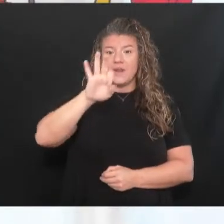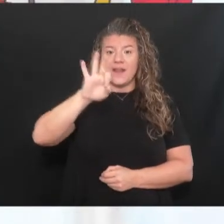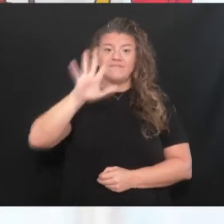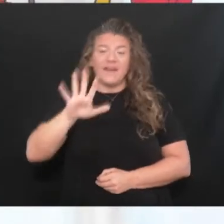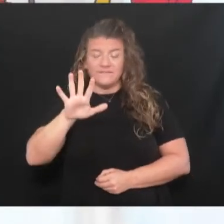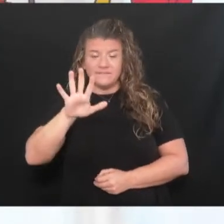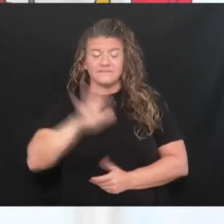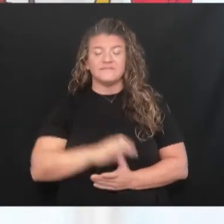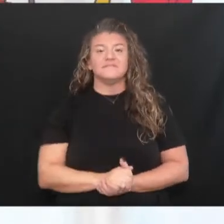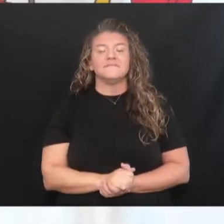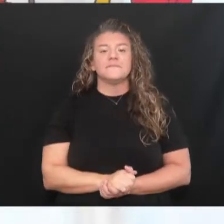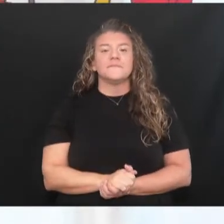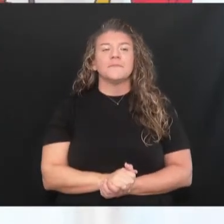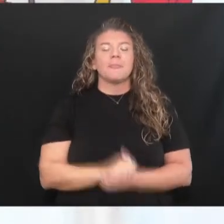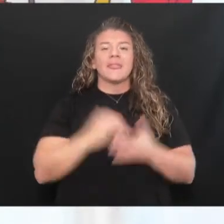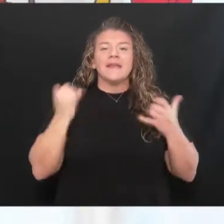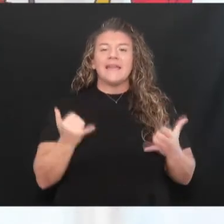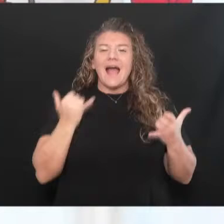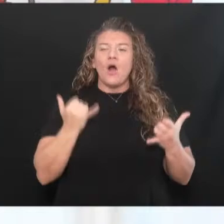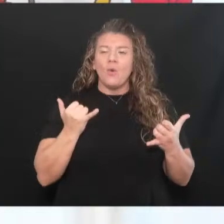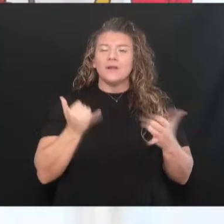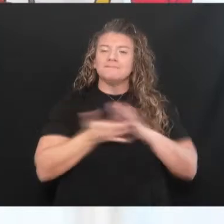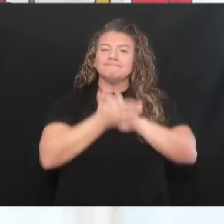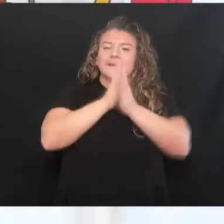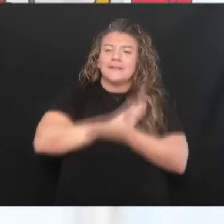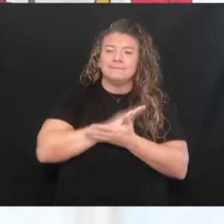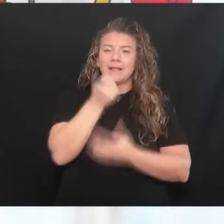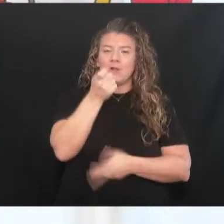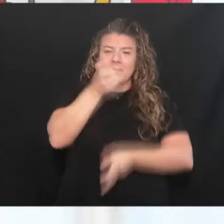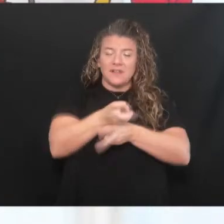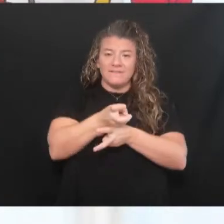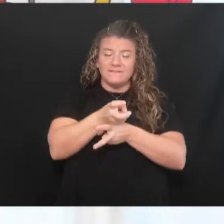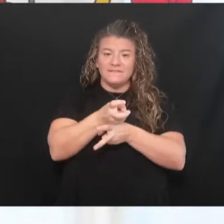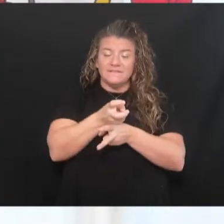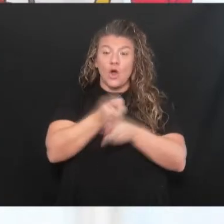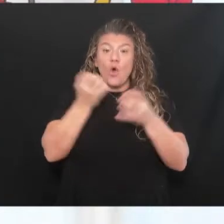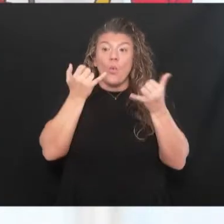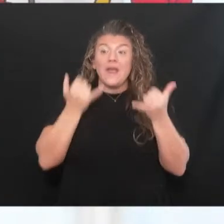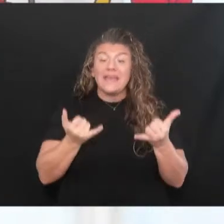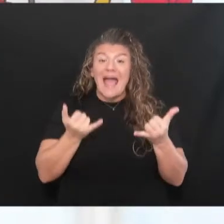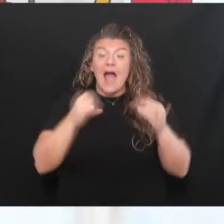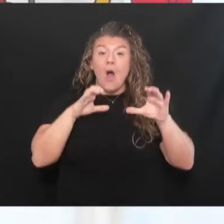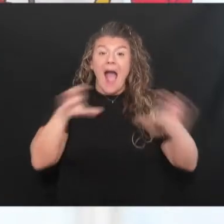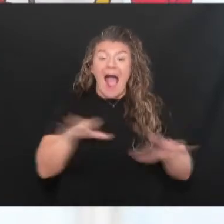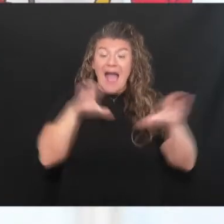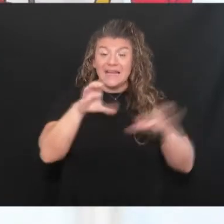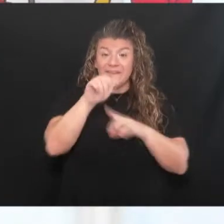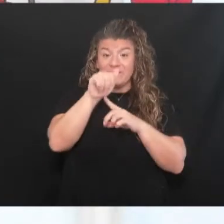4.95. Here's where it gets tough. We have now active cases of